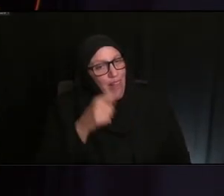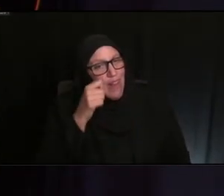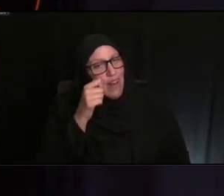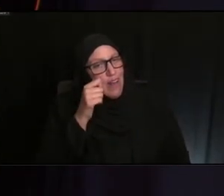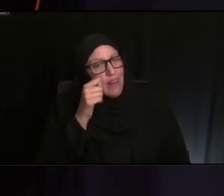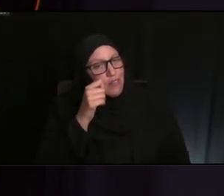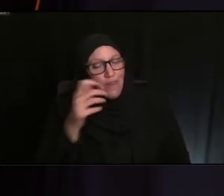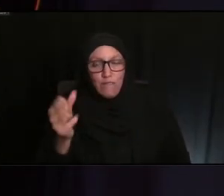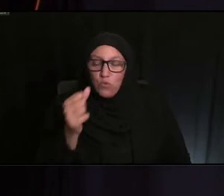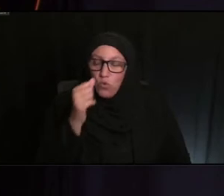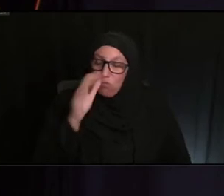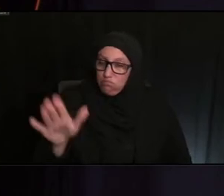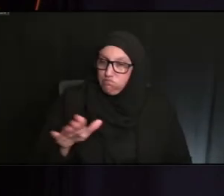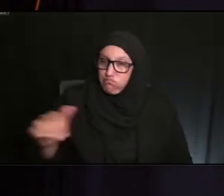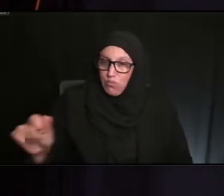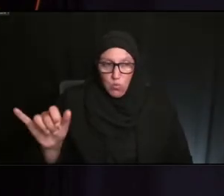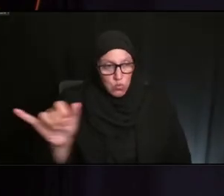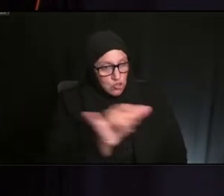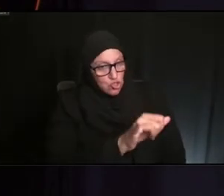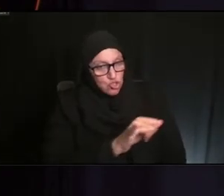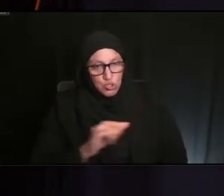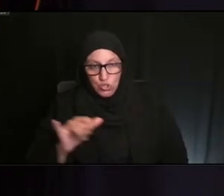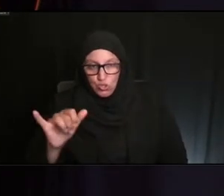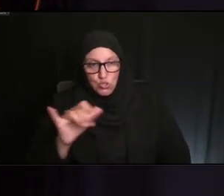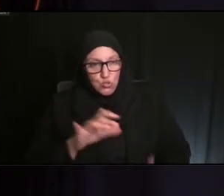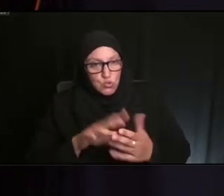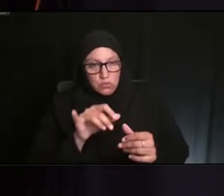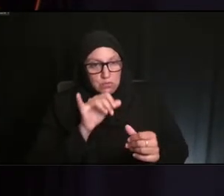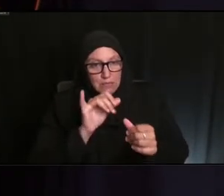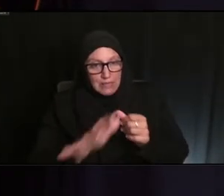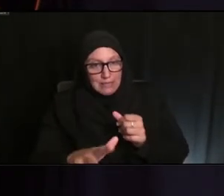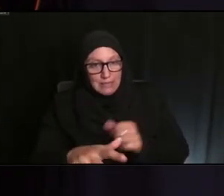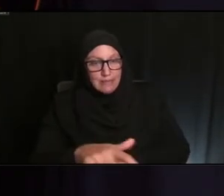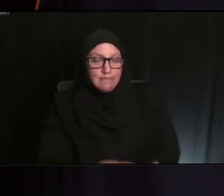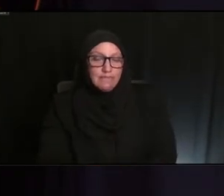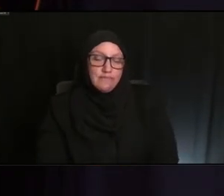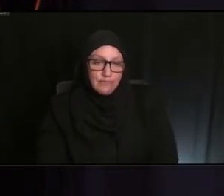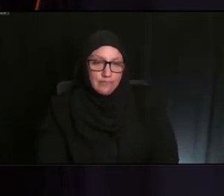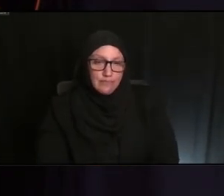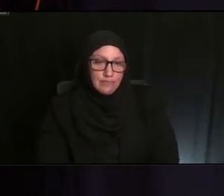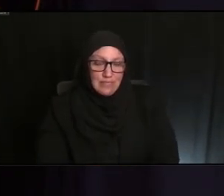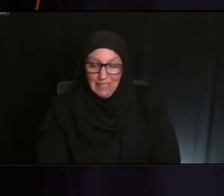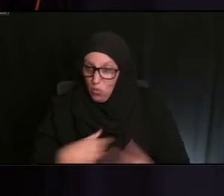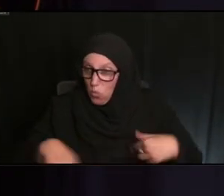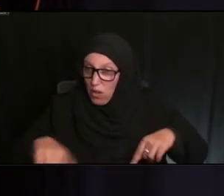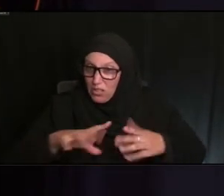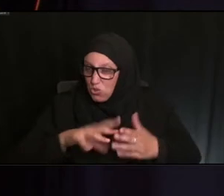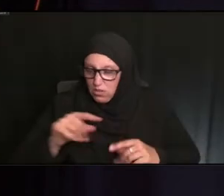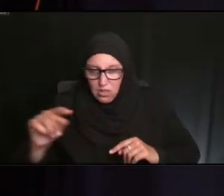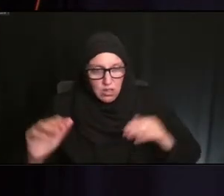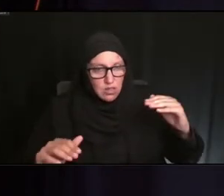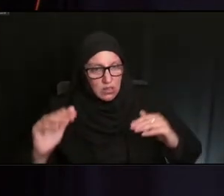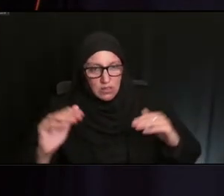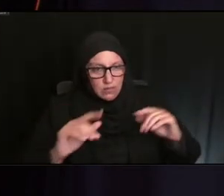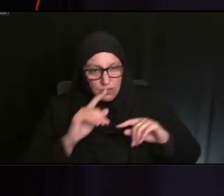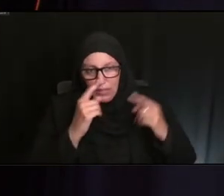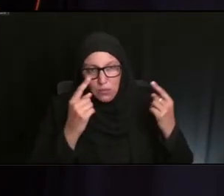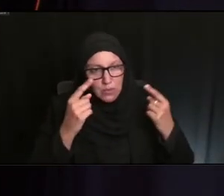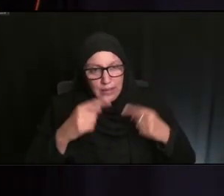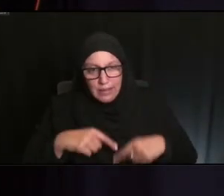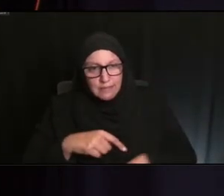know between your students who's the best. If you're a student and we're all students, you can't determine. So they give